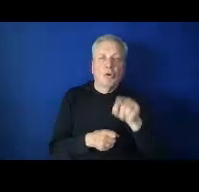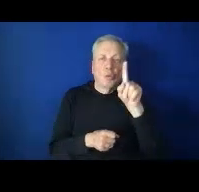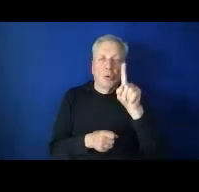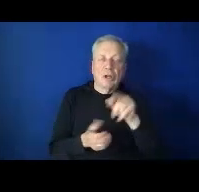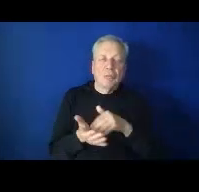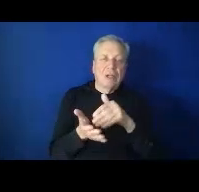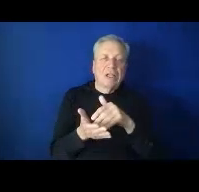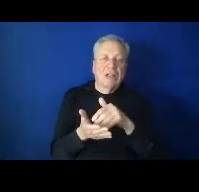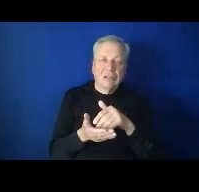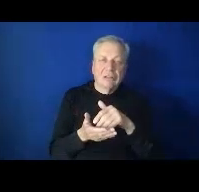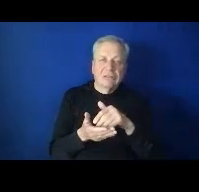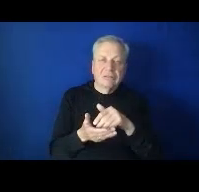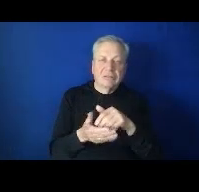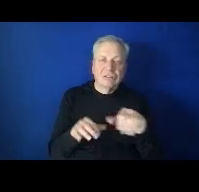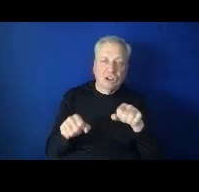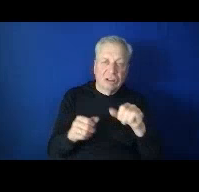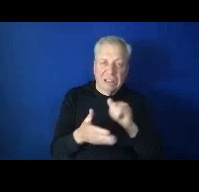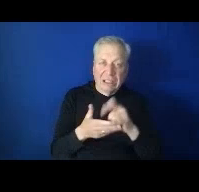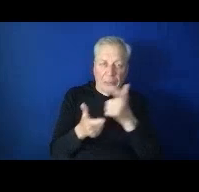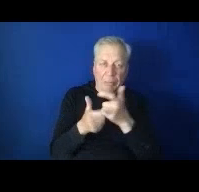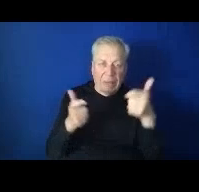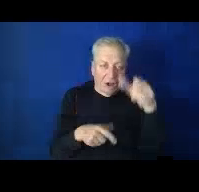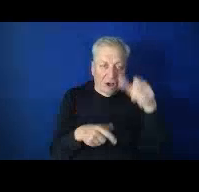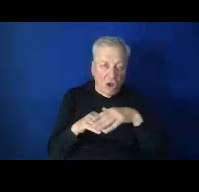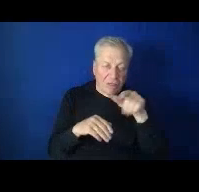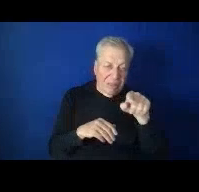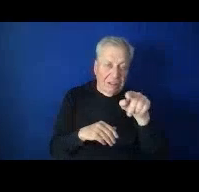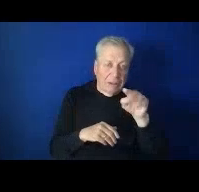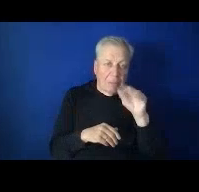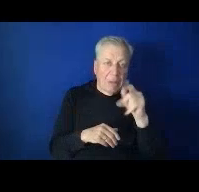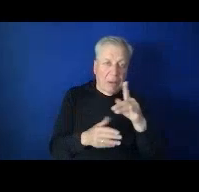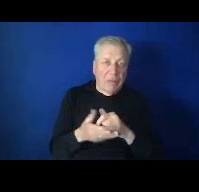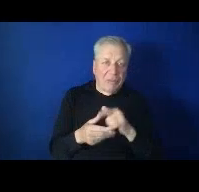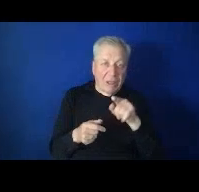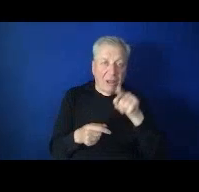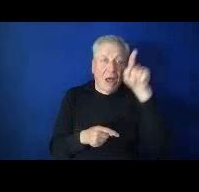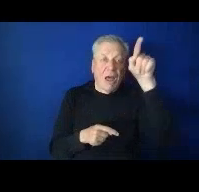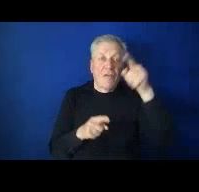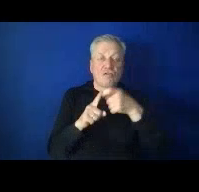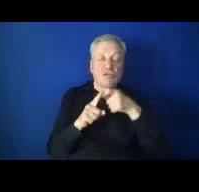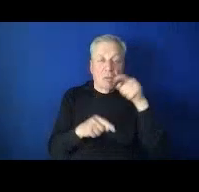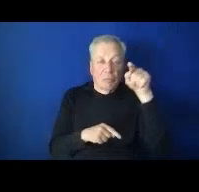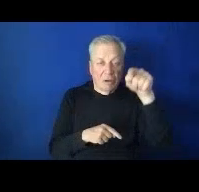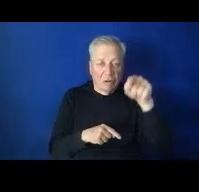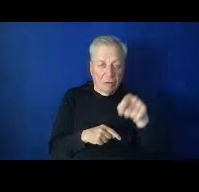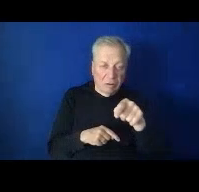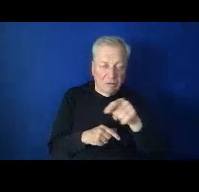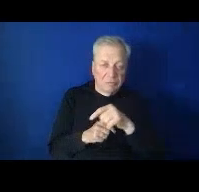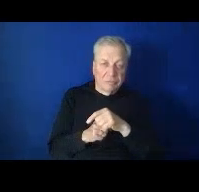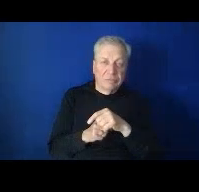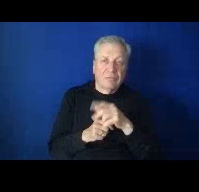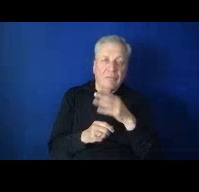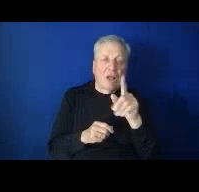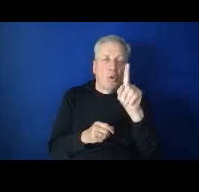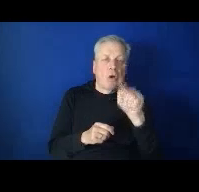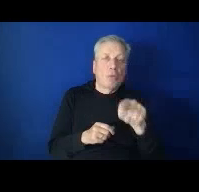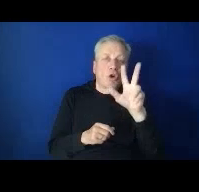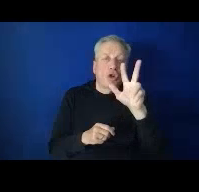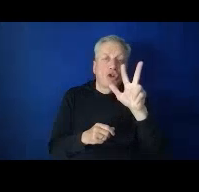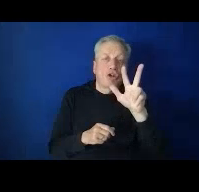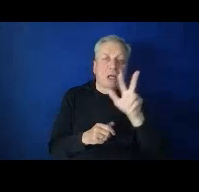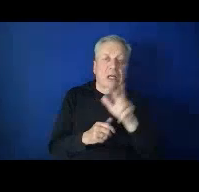eruption has a much larger caldera. It's not on this map, but it extends out down and around here. Then the 1.3